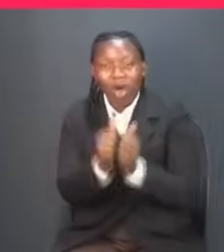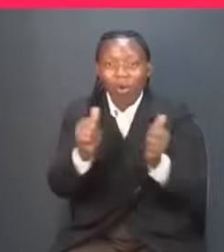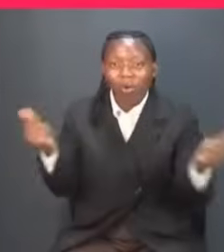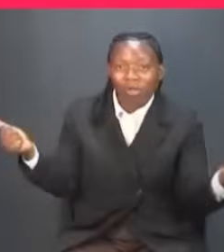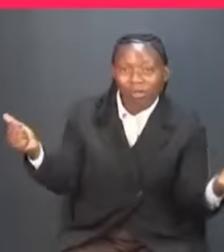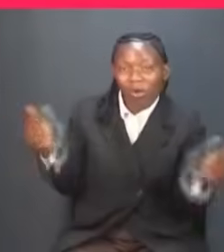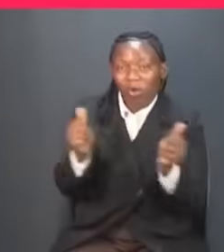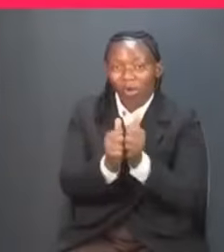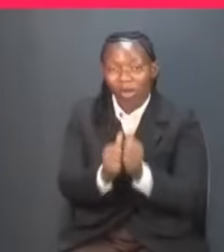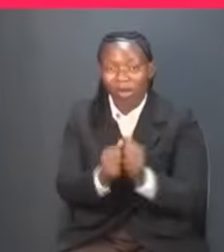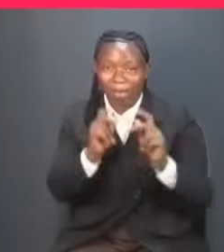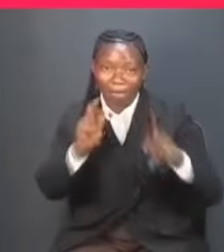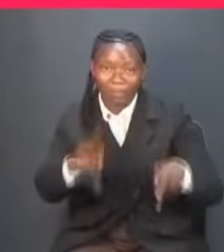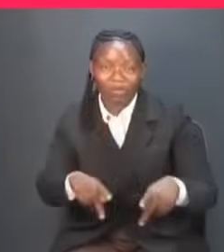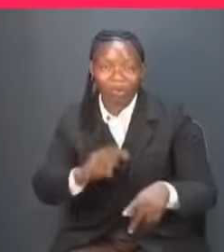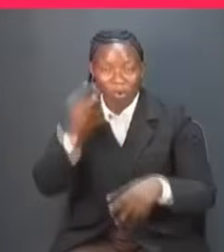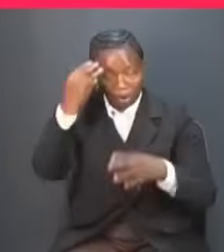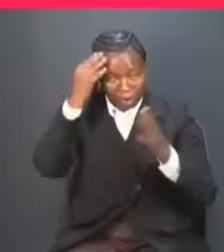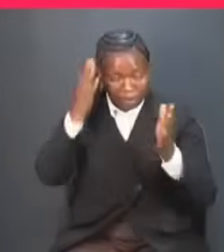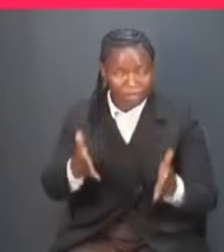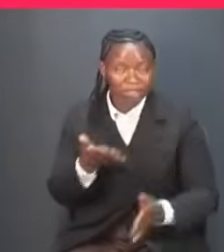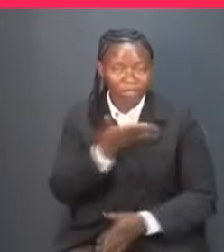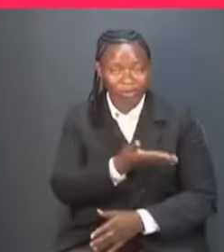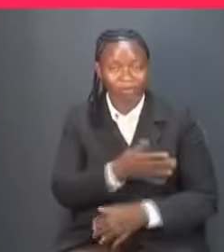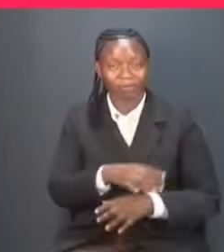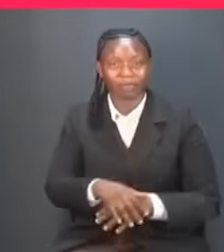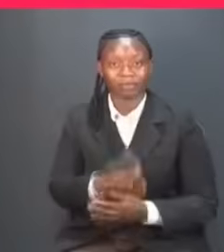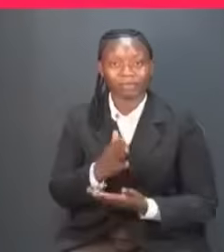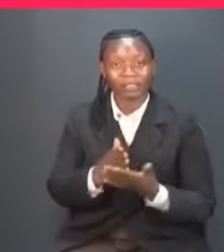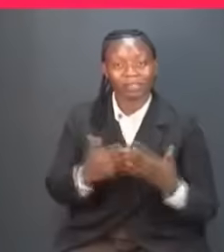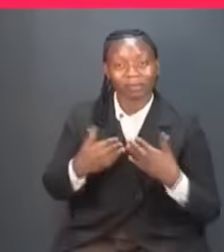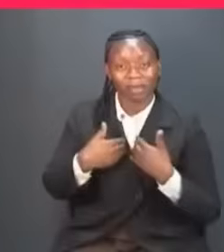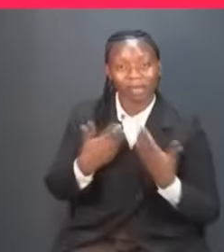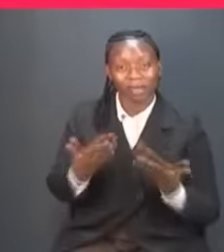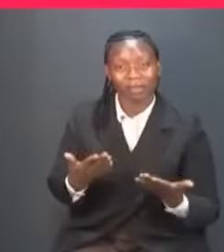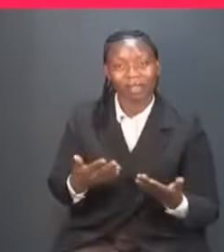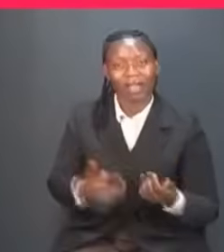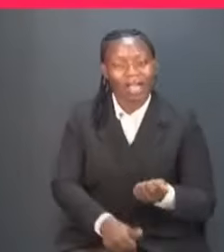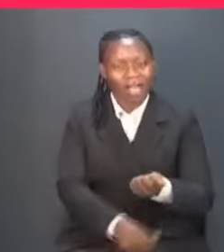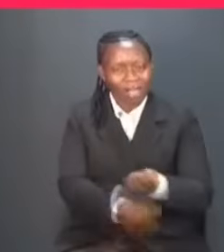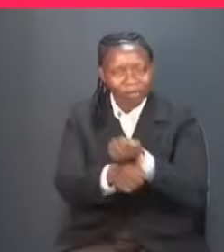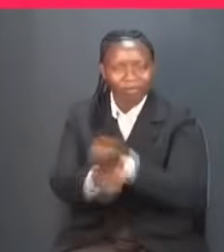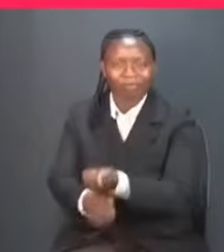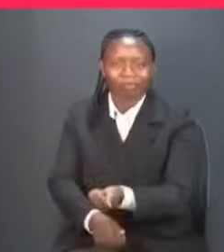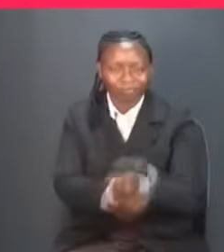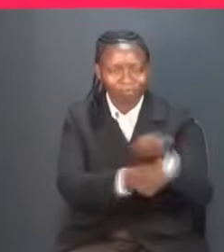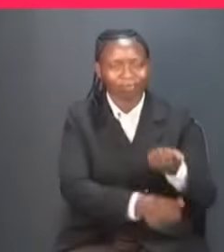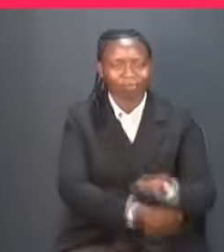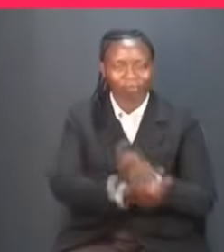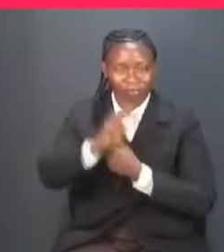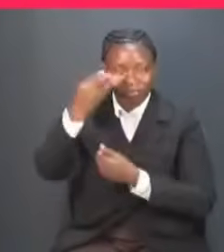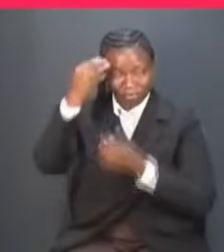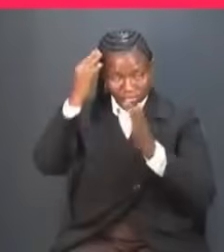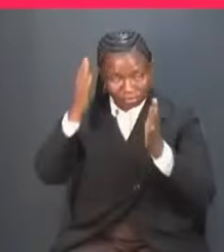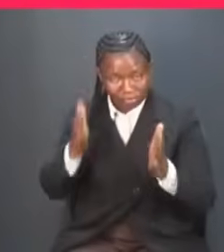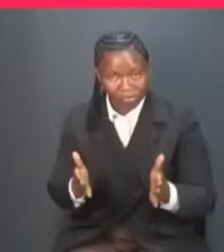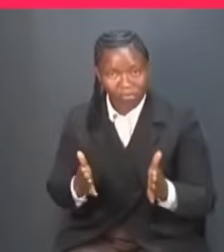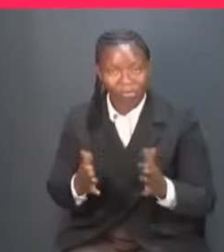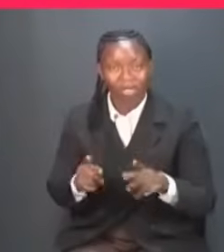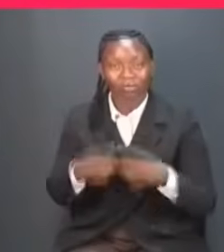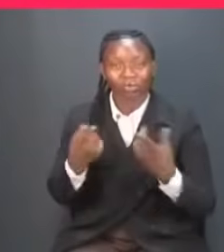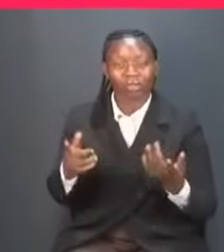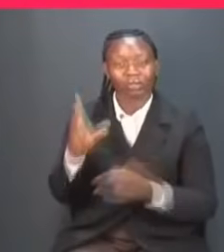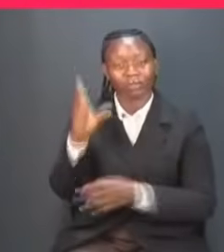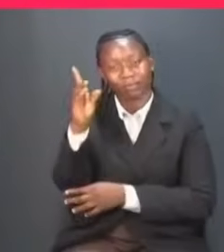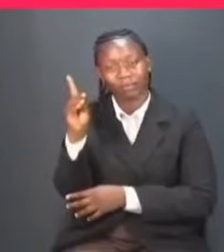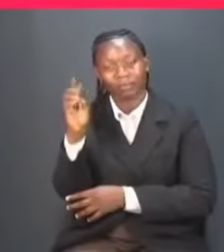the ministers. That is why some of them have assistant ministers, referred to as